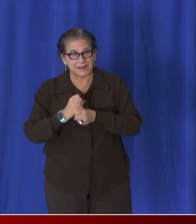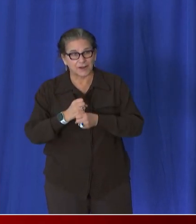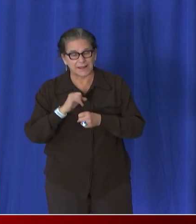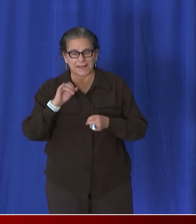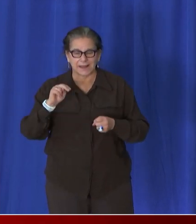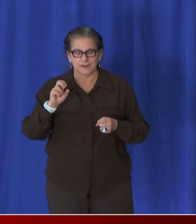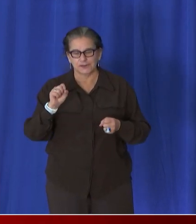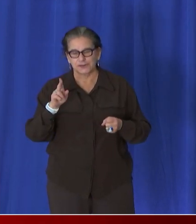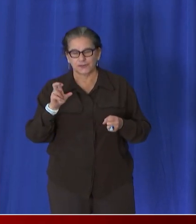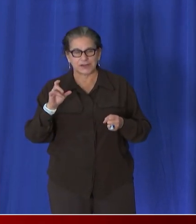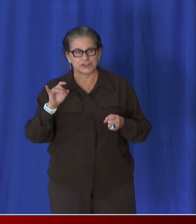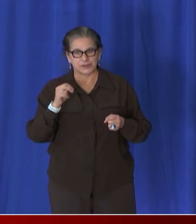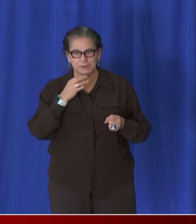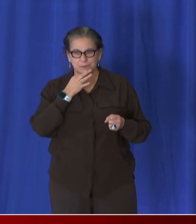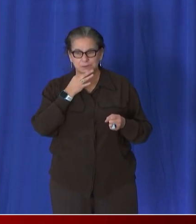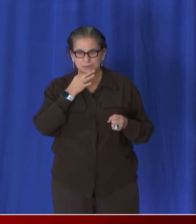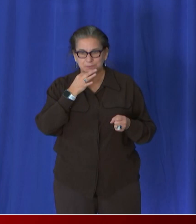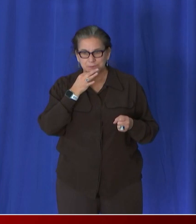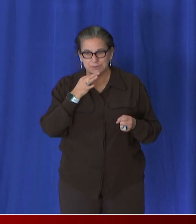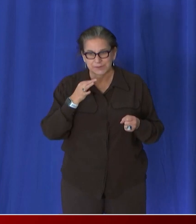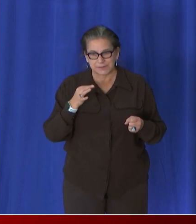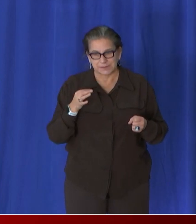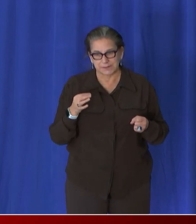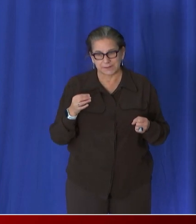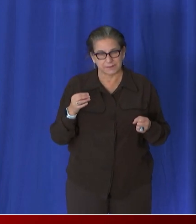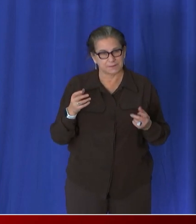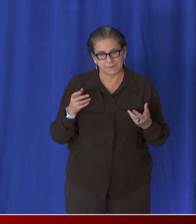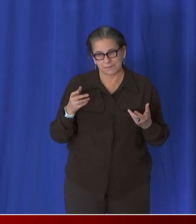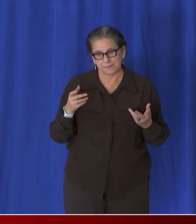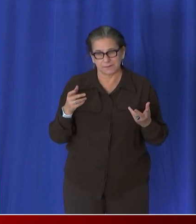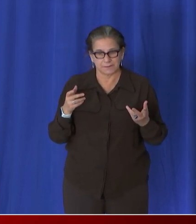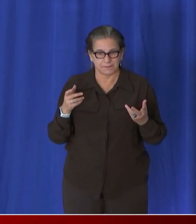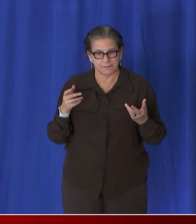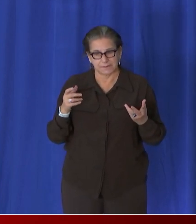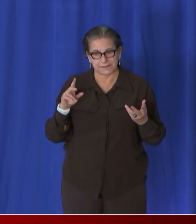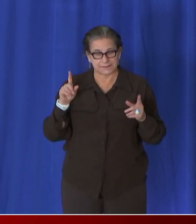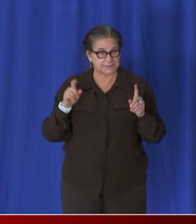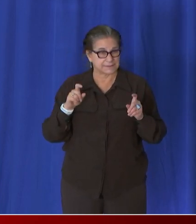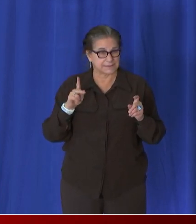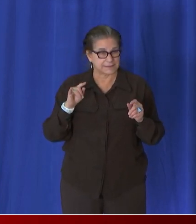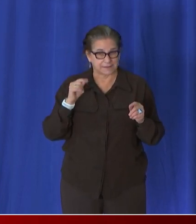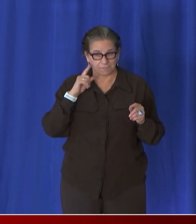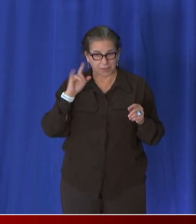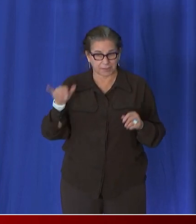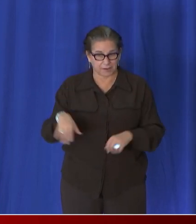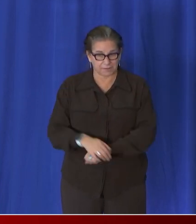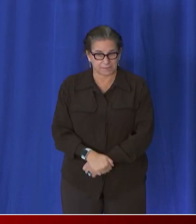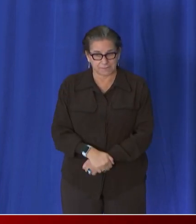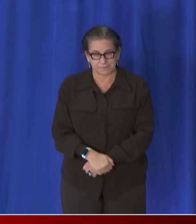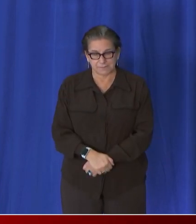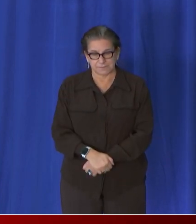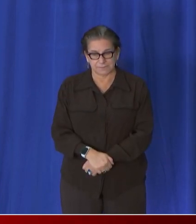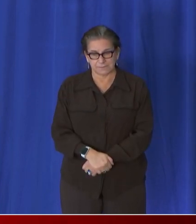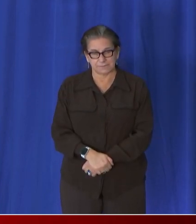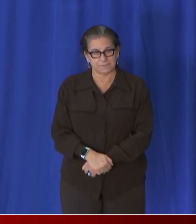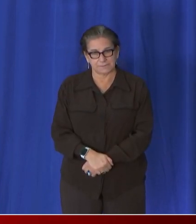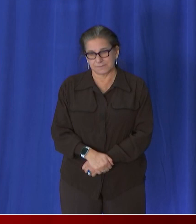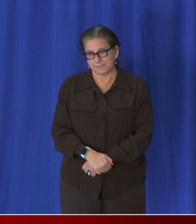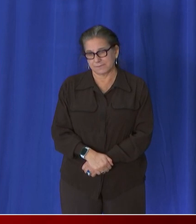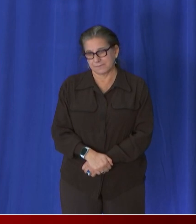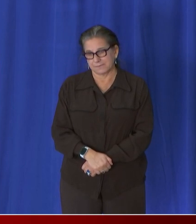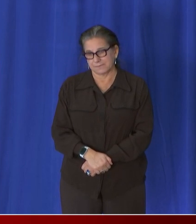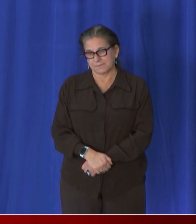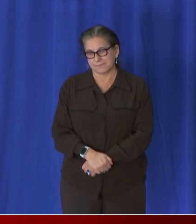requesting National Guard for the test kits, but I'm just wondering, are you making preparations? Do you have concerns about possible